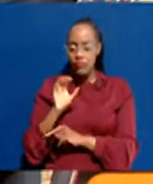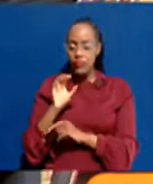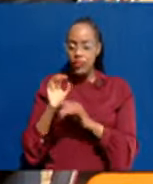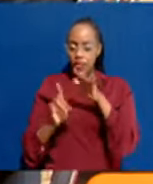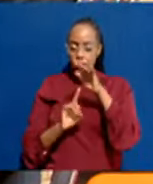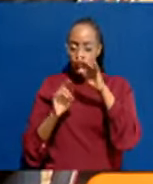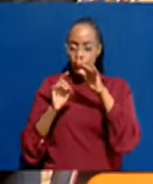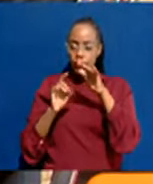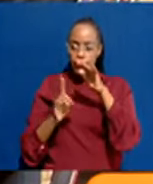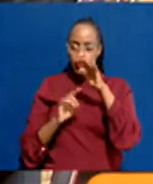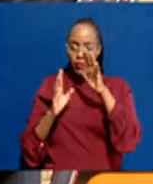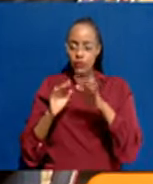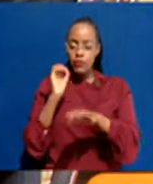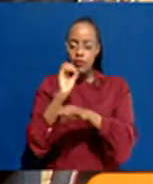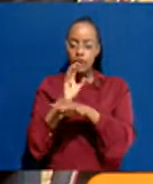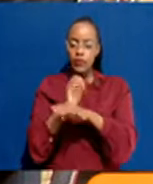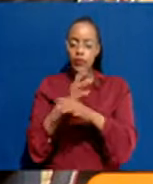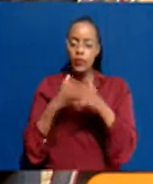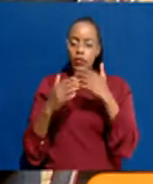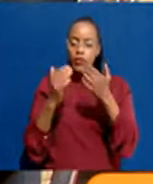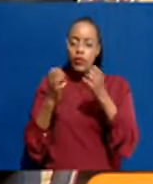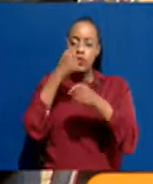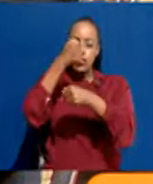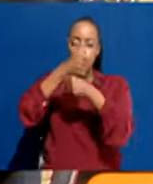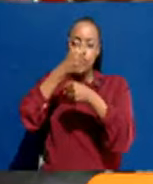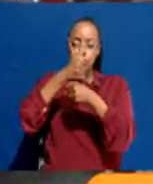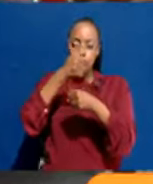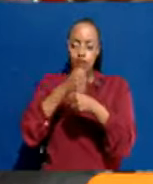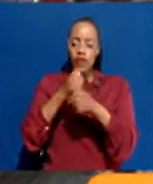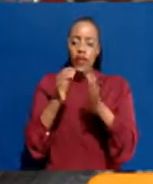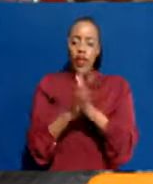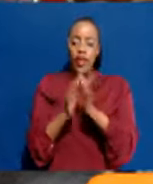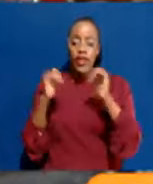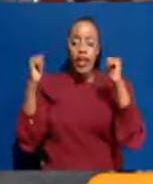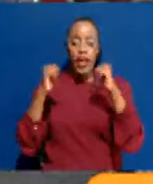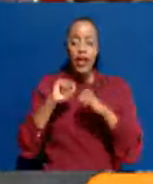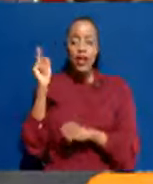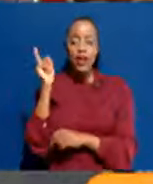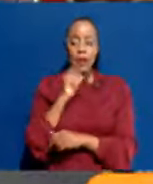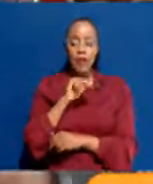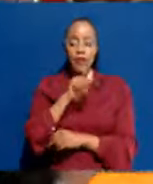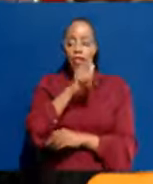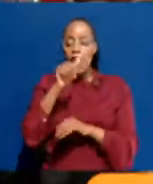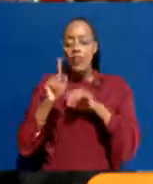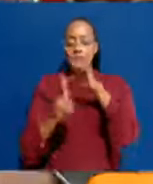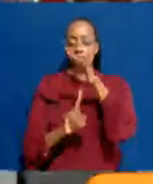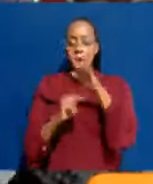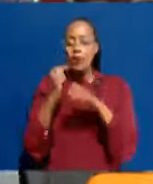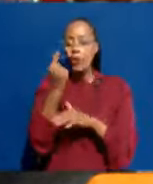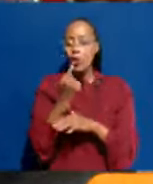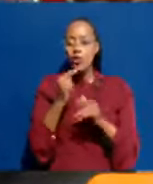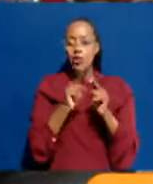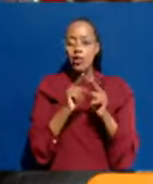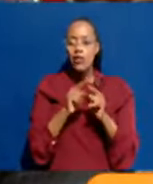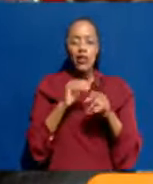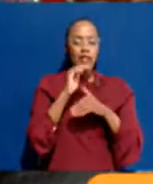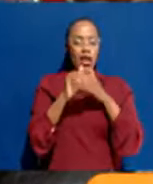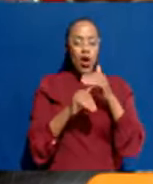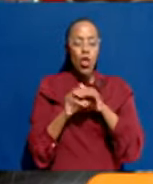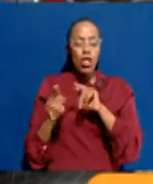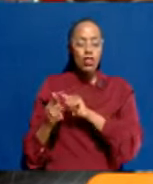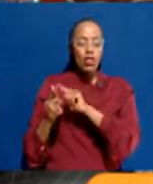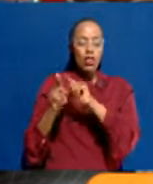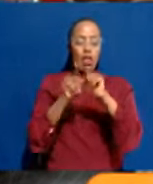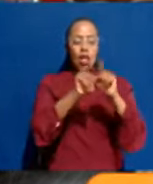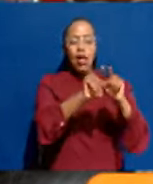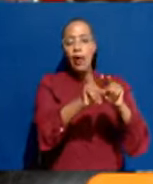advising what we need to do. And they agreed. The other ministries, they are more or less the same.